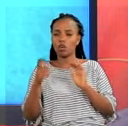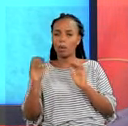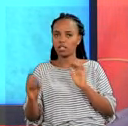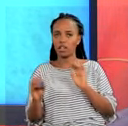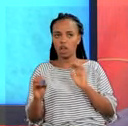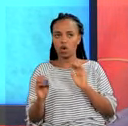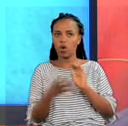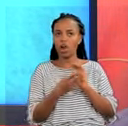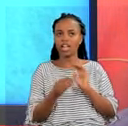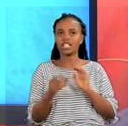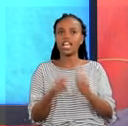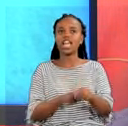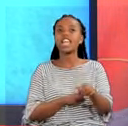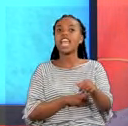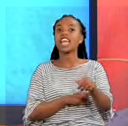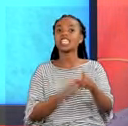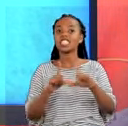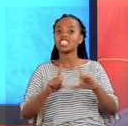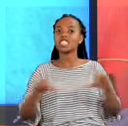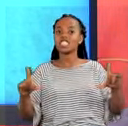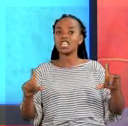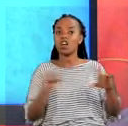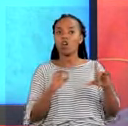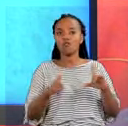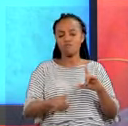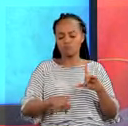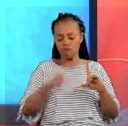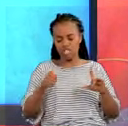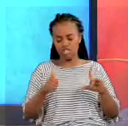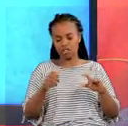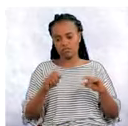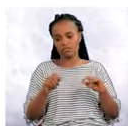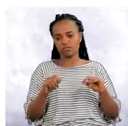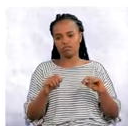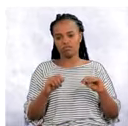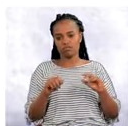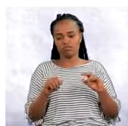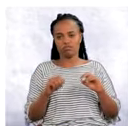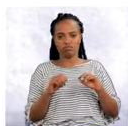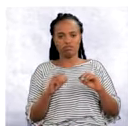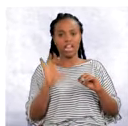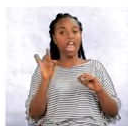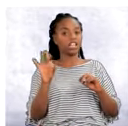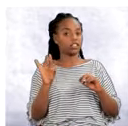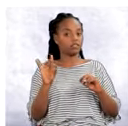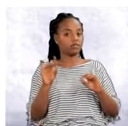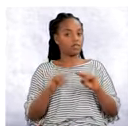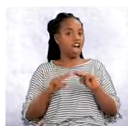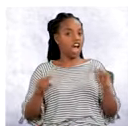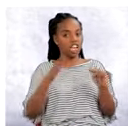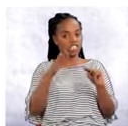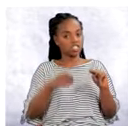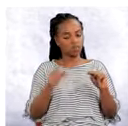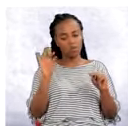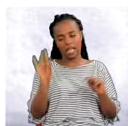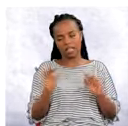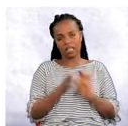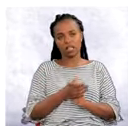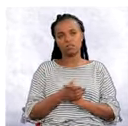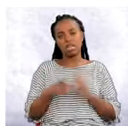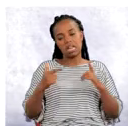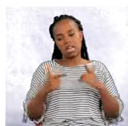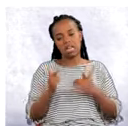0 and the length of major axis is 8. So let's